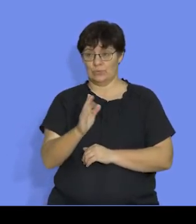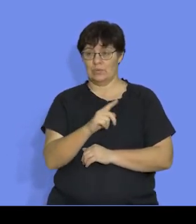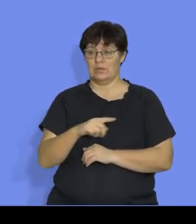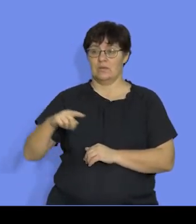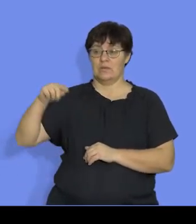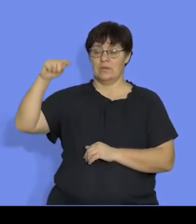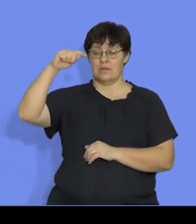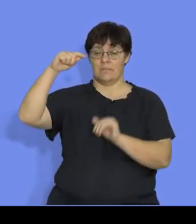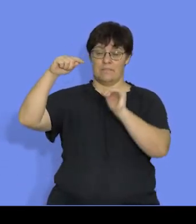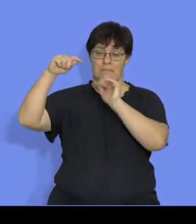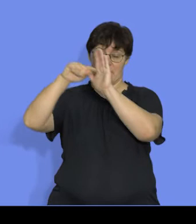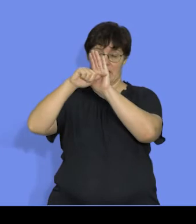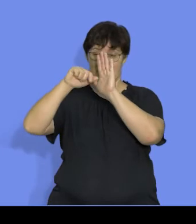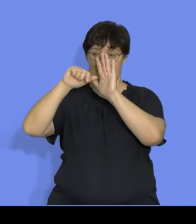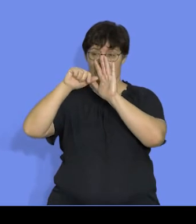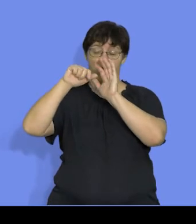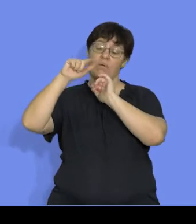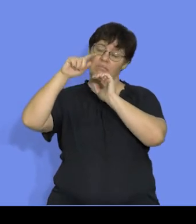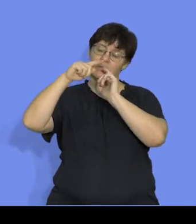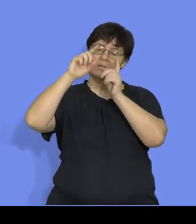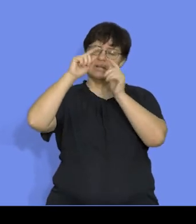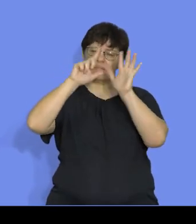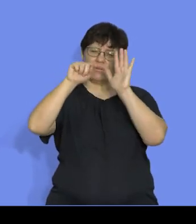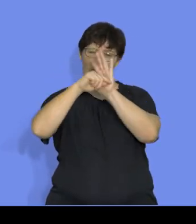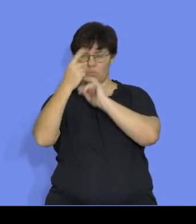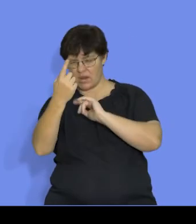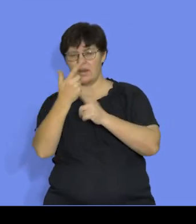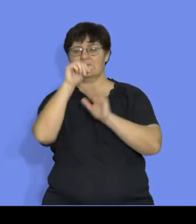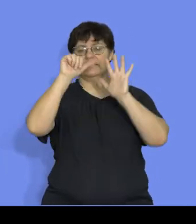times 2 to the power of 6.